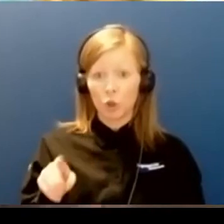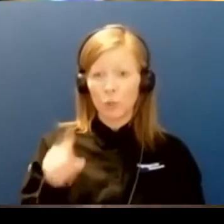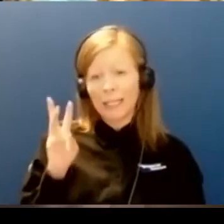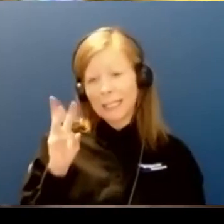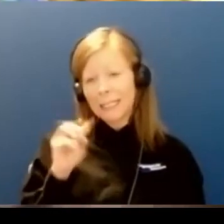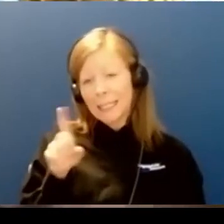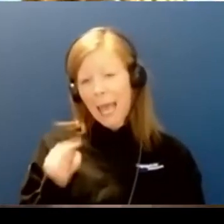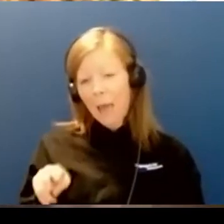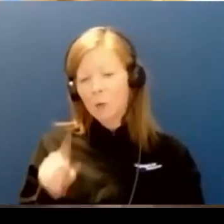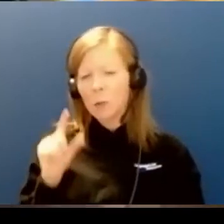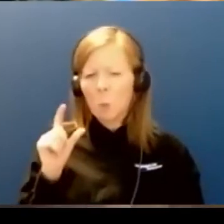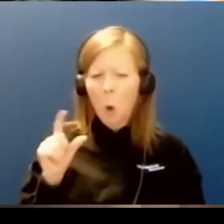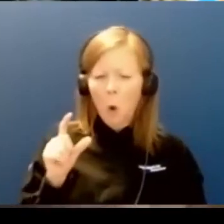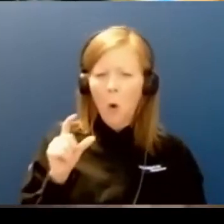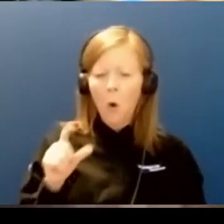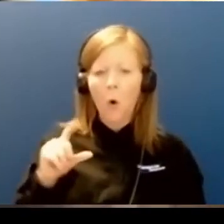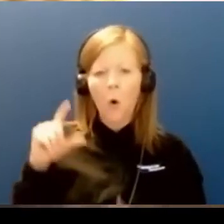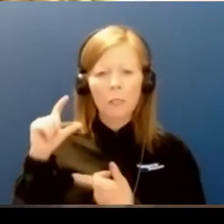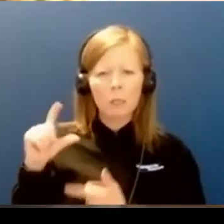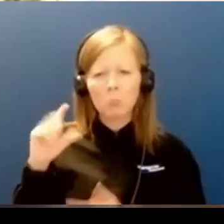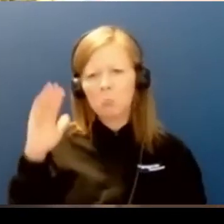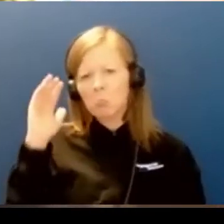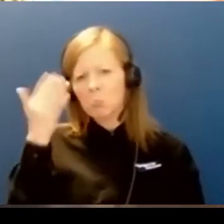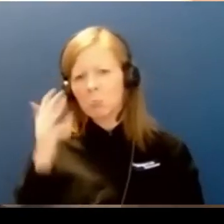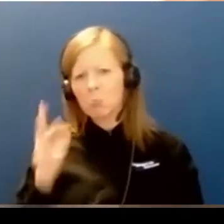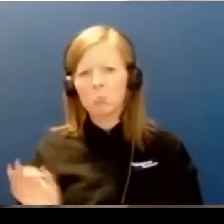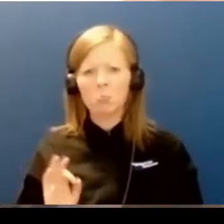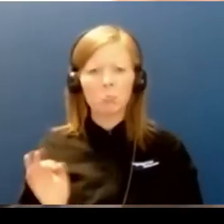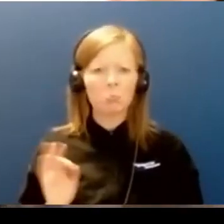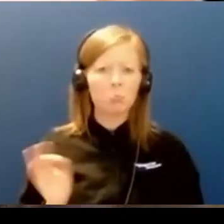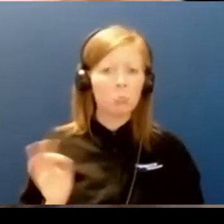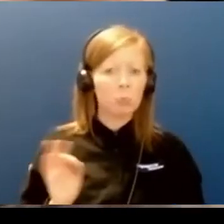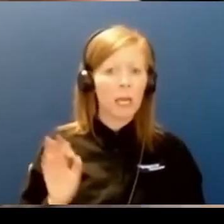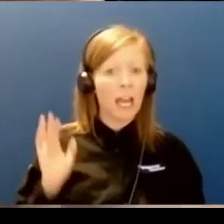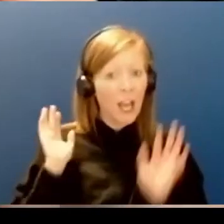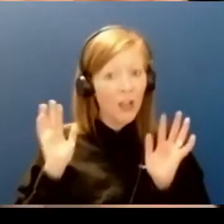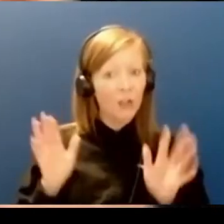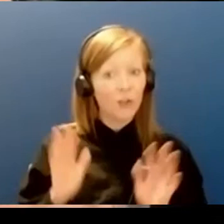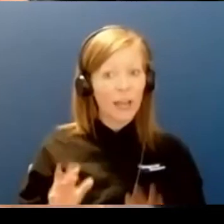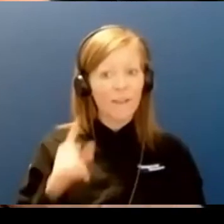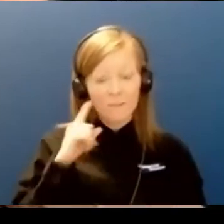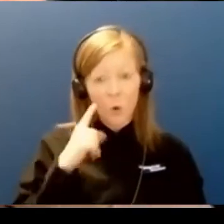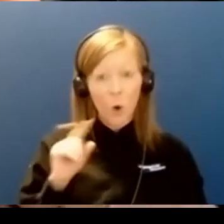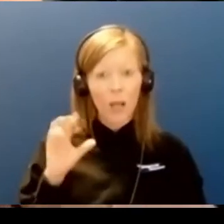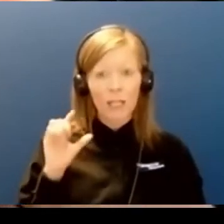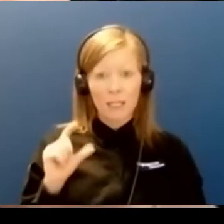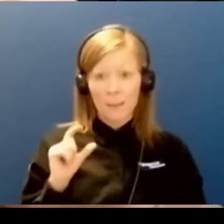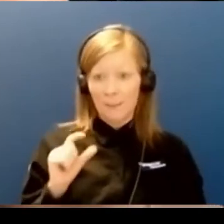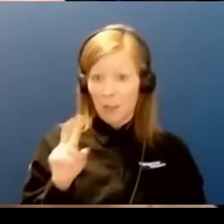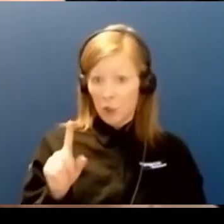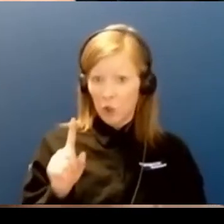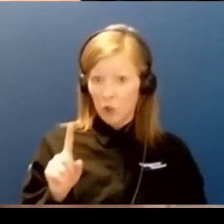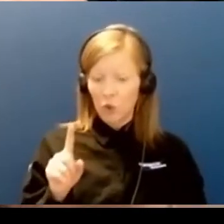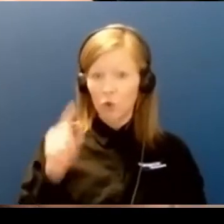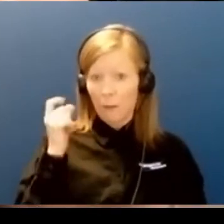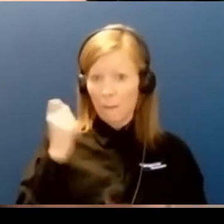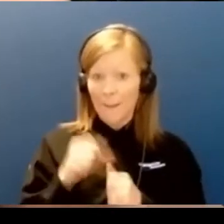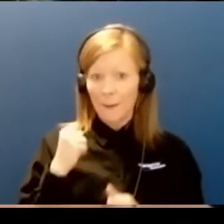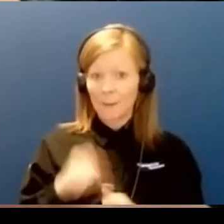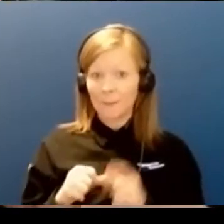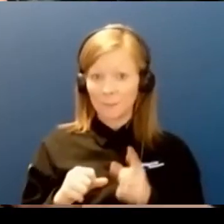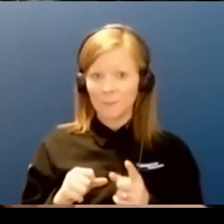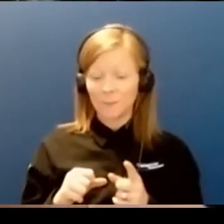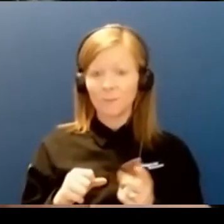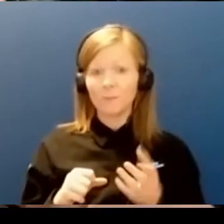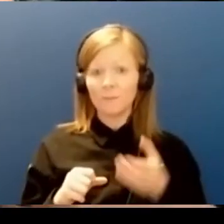in a small little container, and it seems like something that would be great for a small person, right? So two key things to remember is there is some